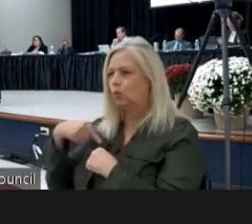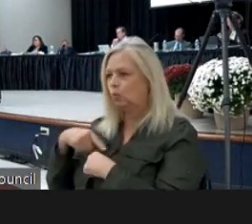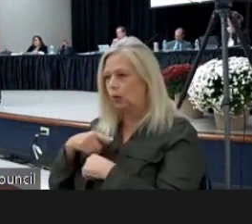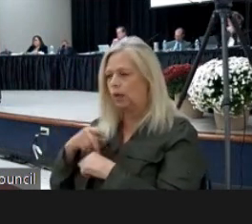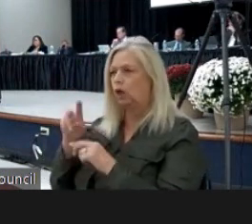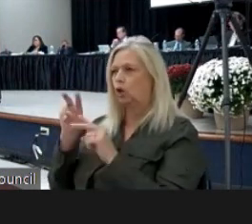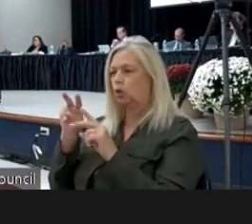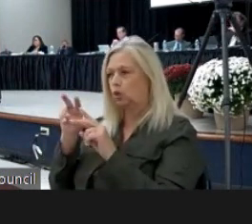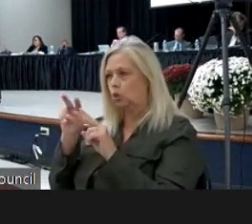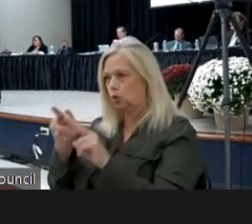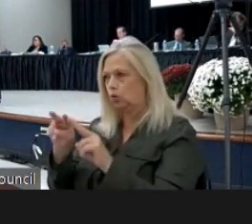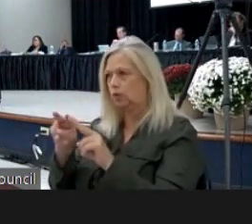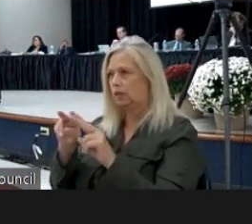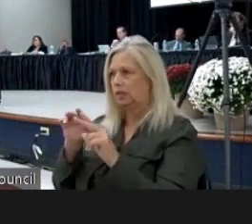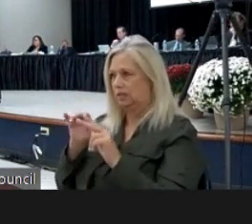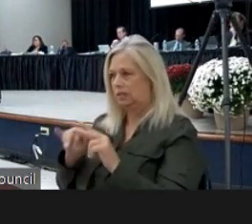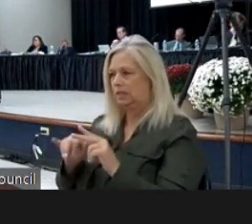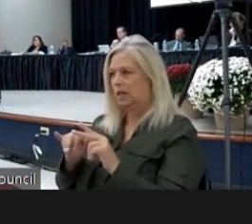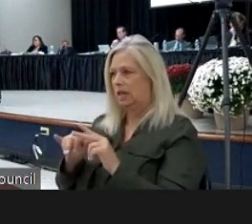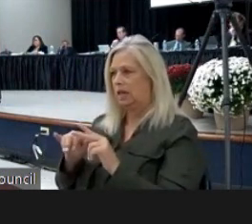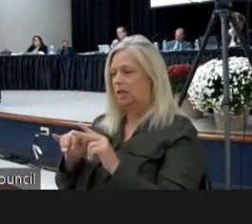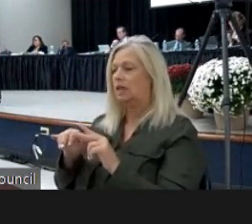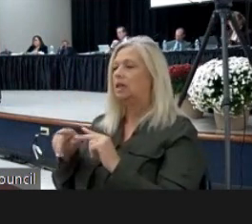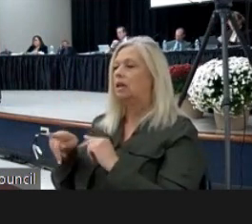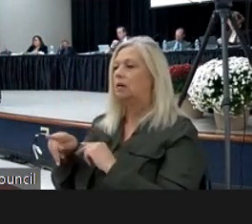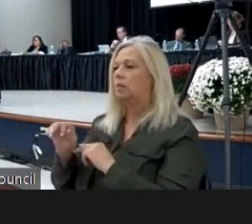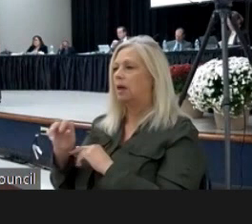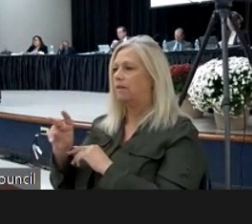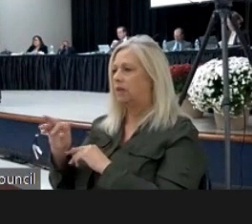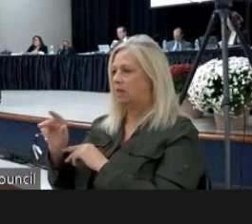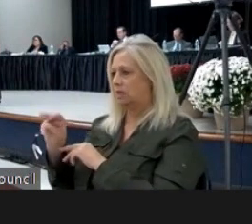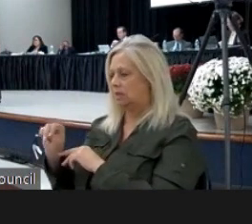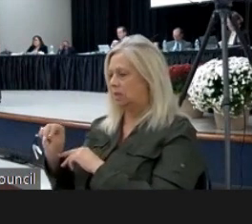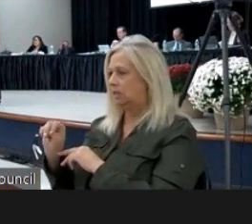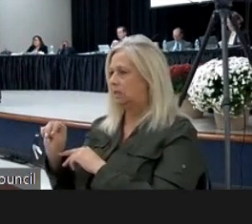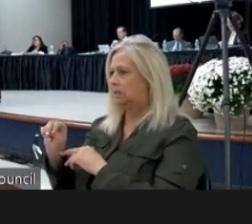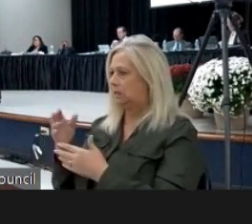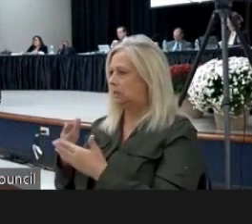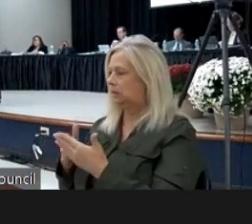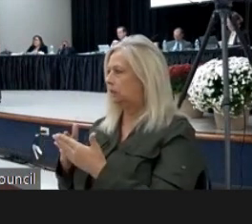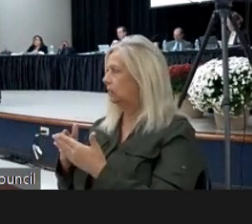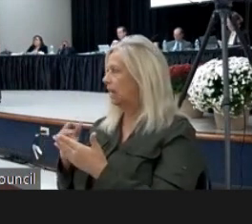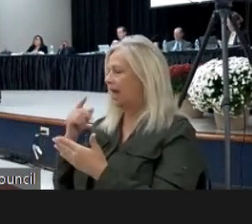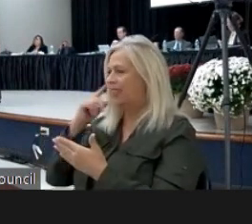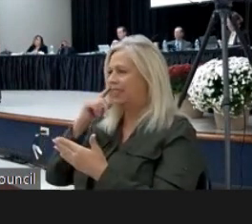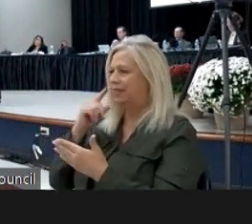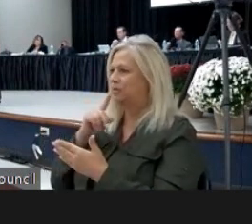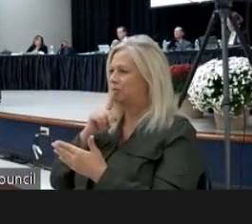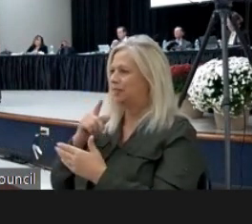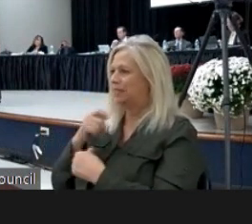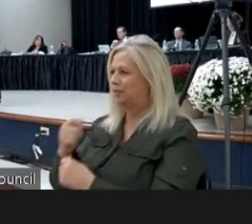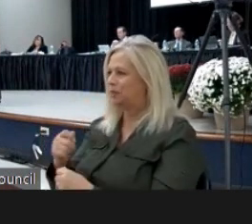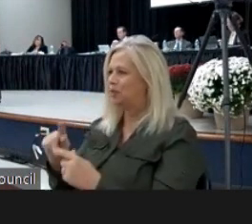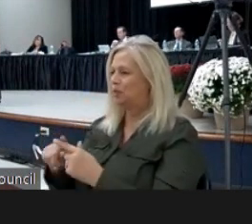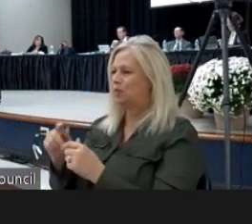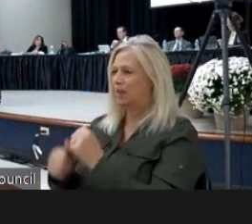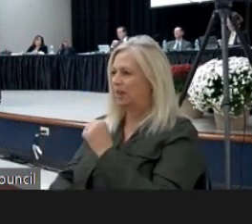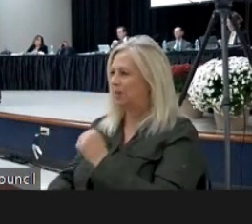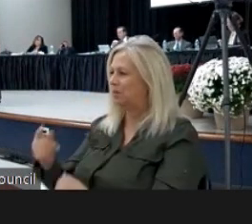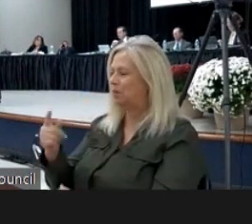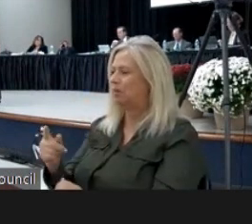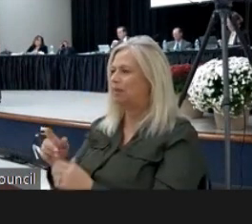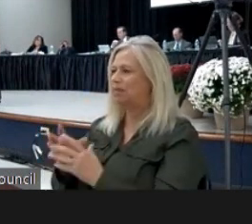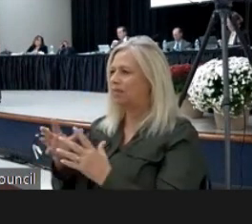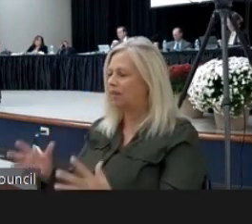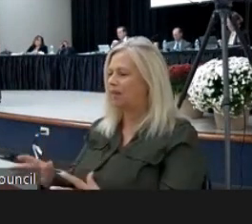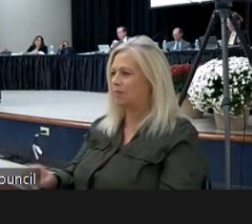whole facade on the pavilion side is something that intrigues everyone. There's some real opportunity there to do some